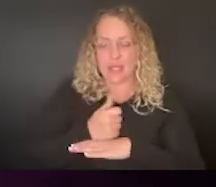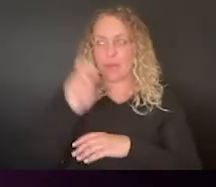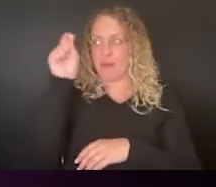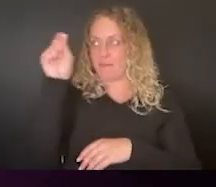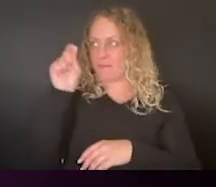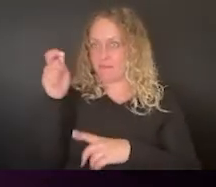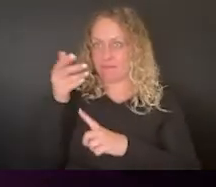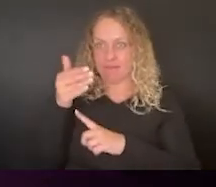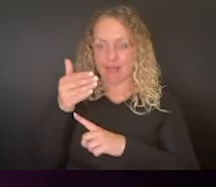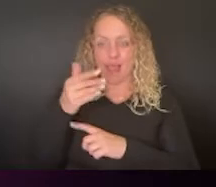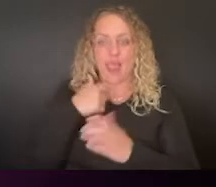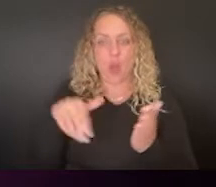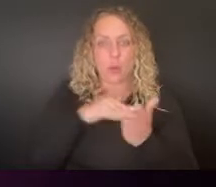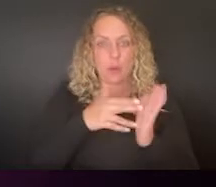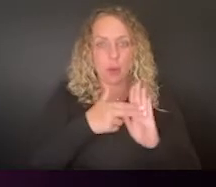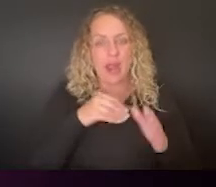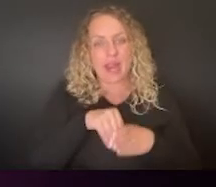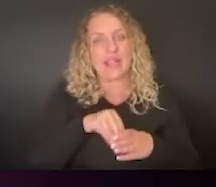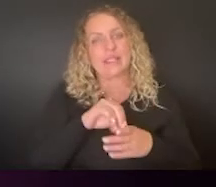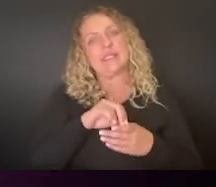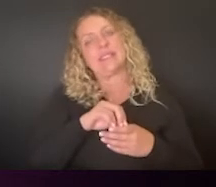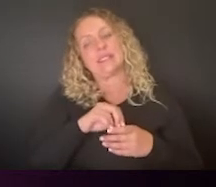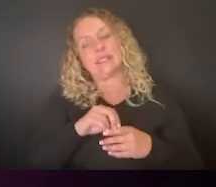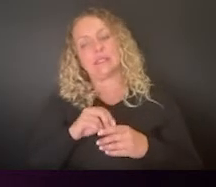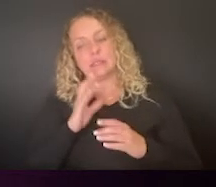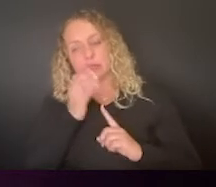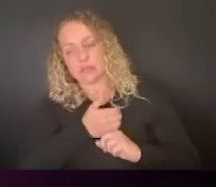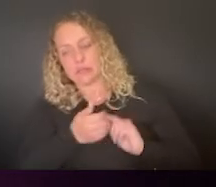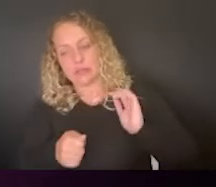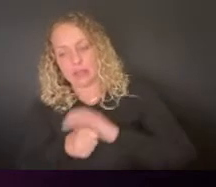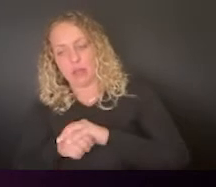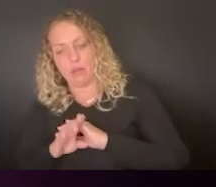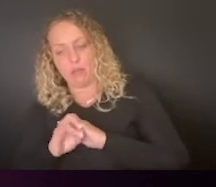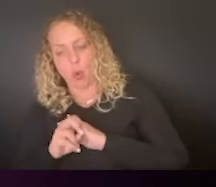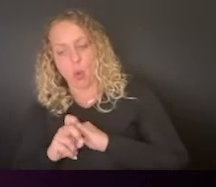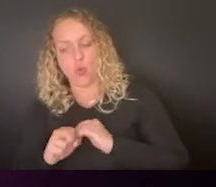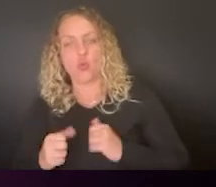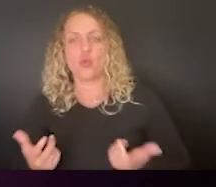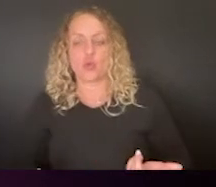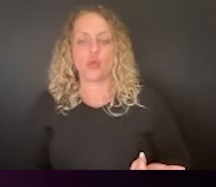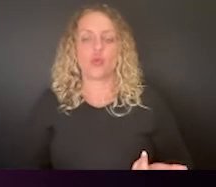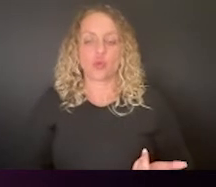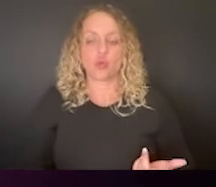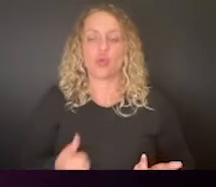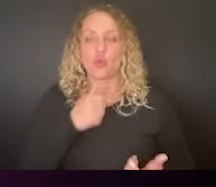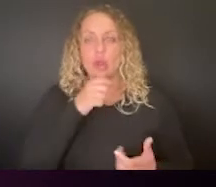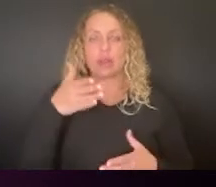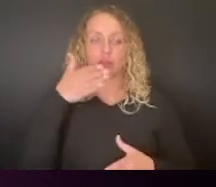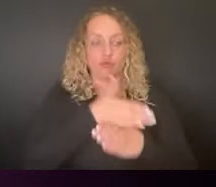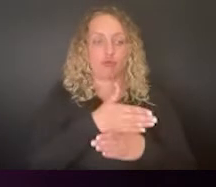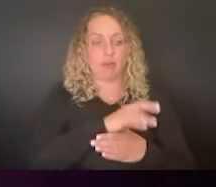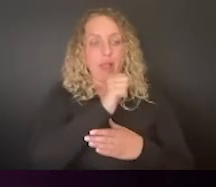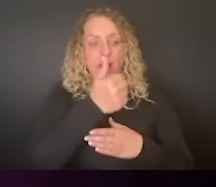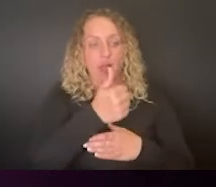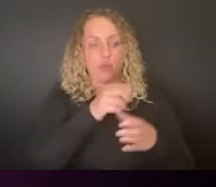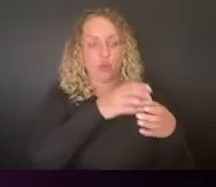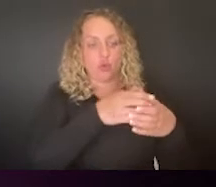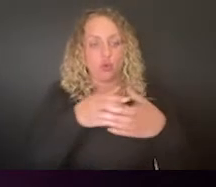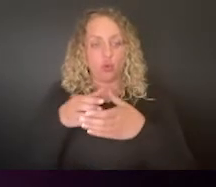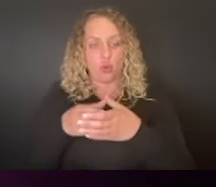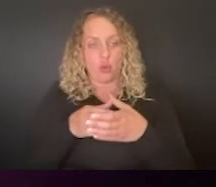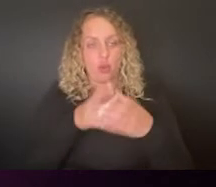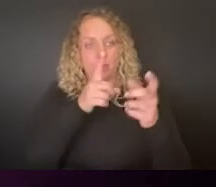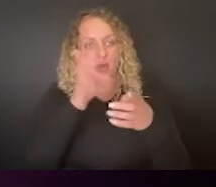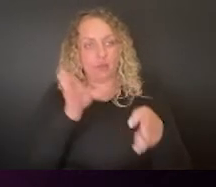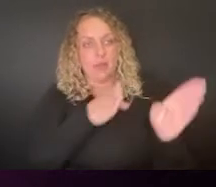Feature flags. That means that we could set up a flagging structure and rebrand in stealth mode. We could make all of our